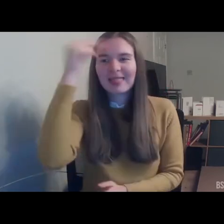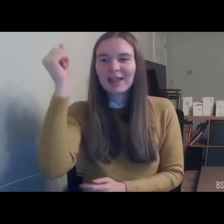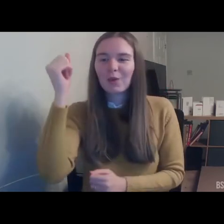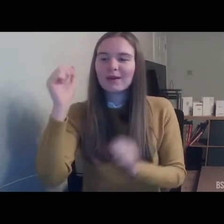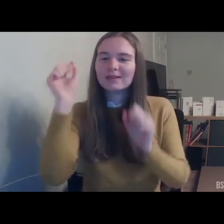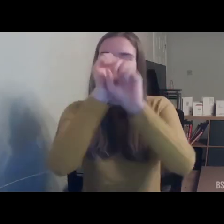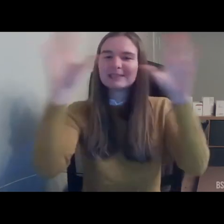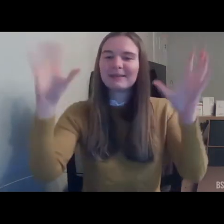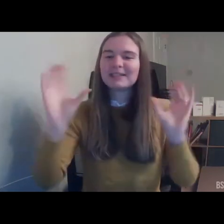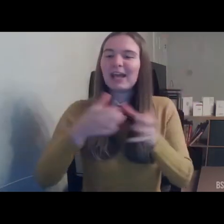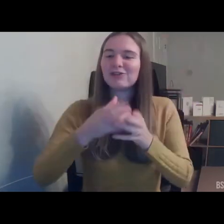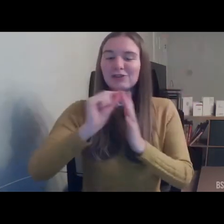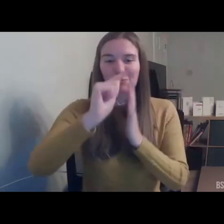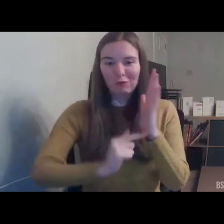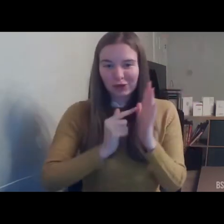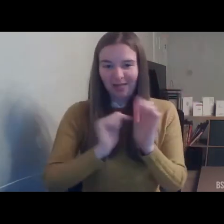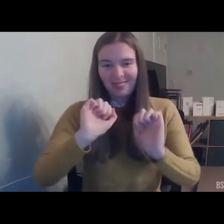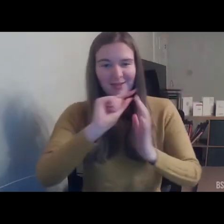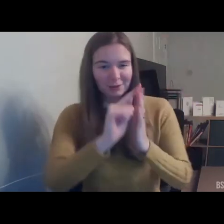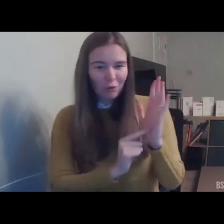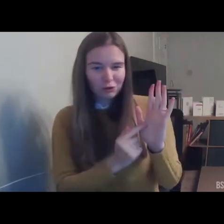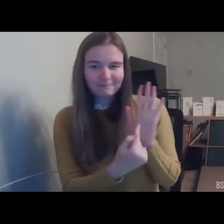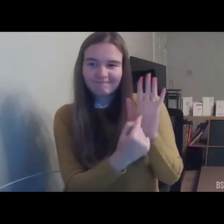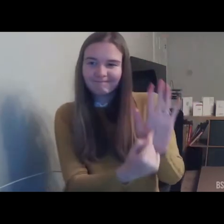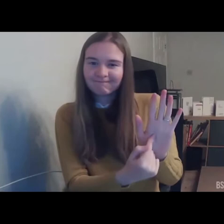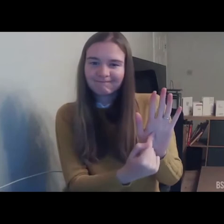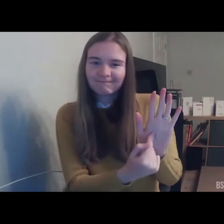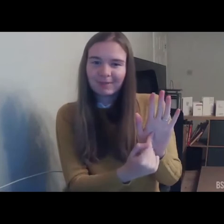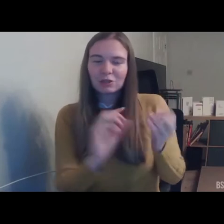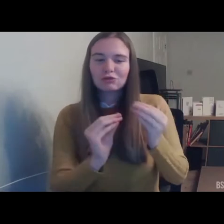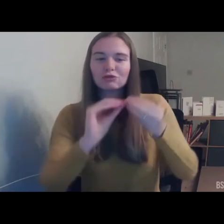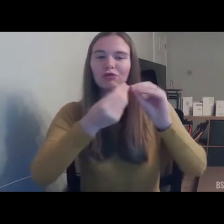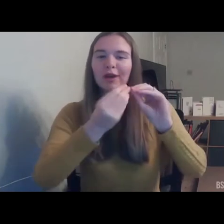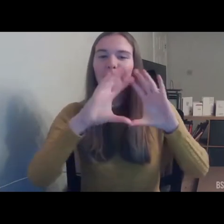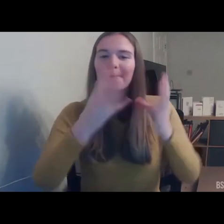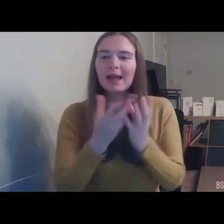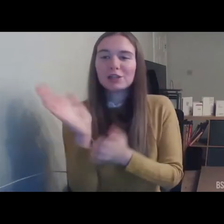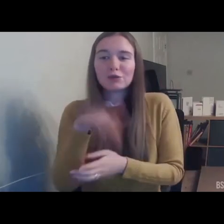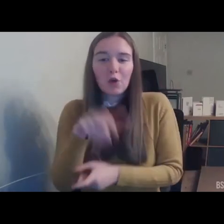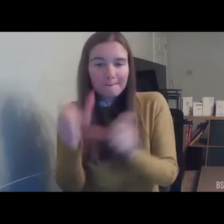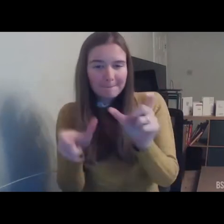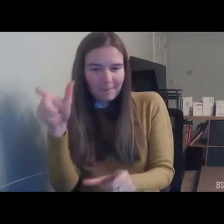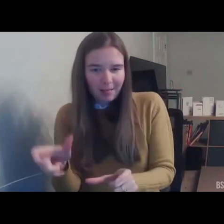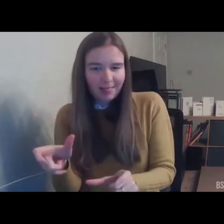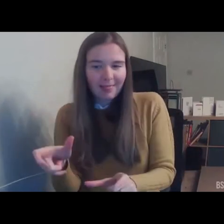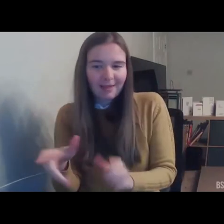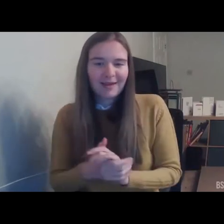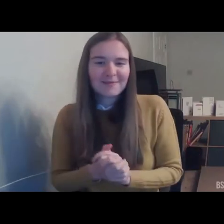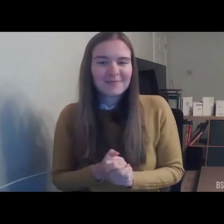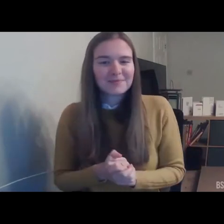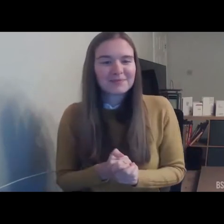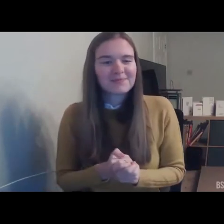project. And this is a project which proposes actually making planets out of people, which is